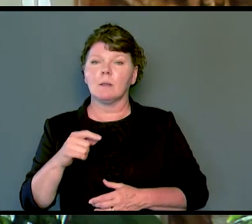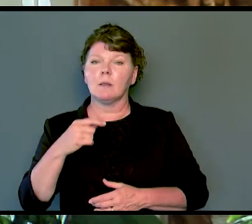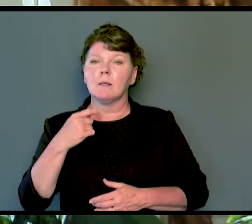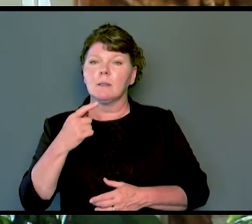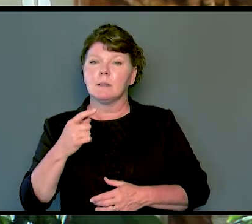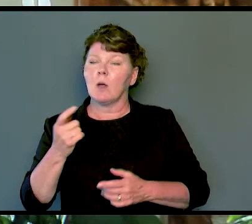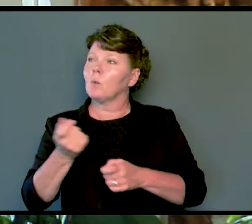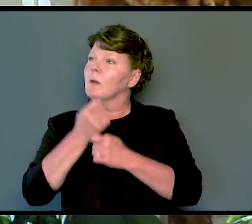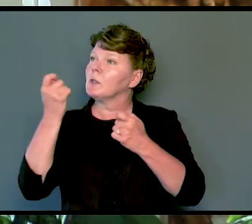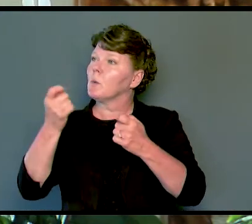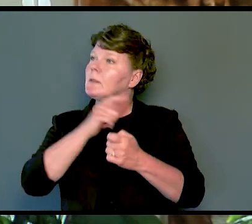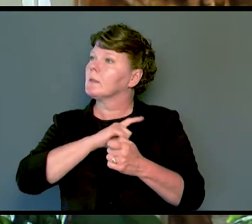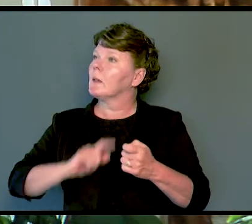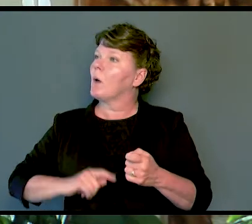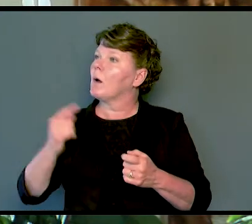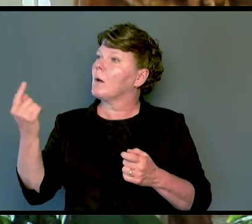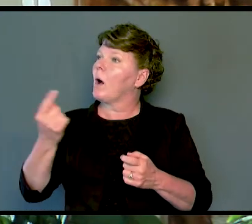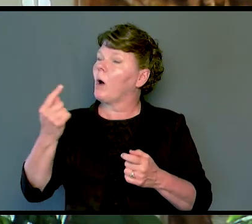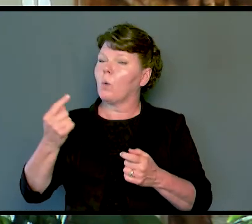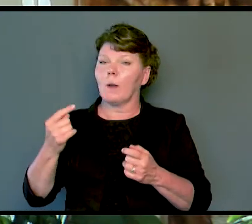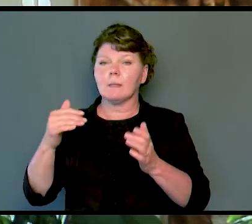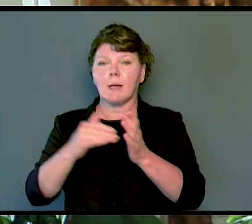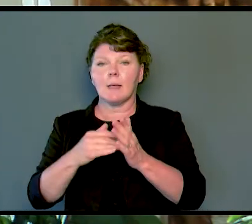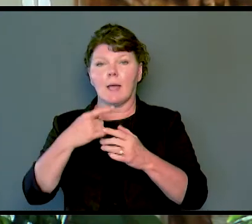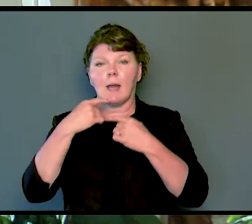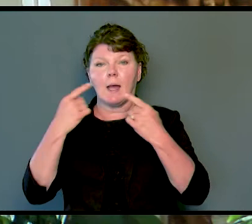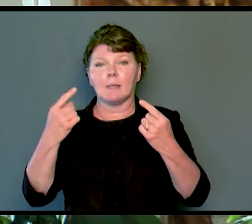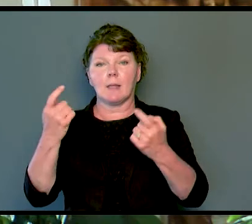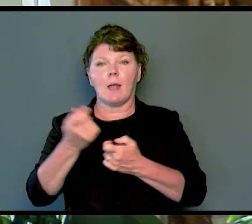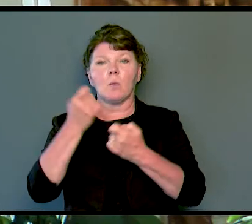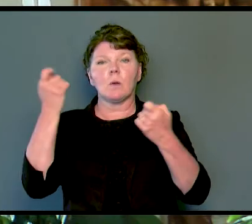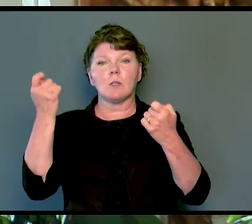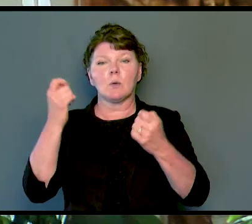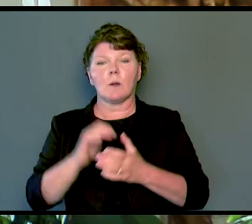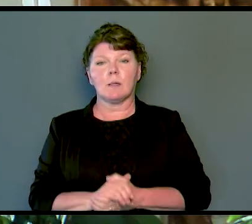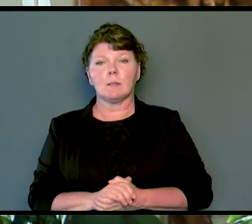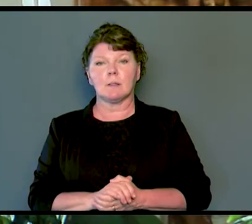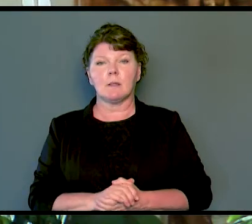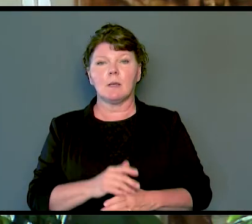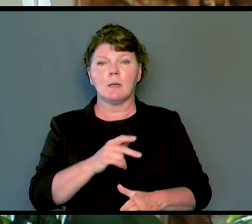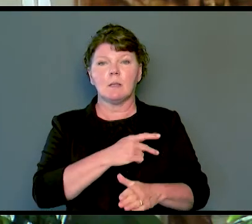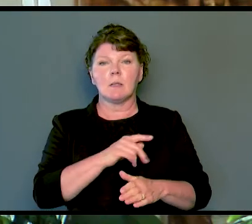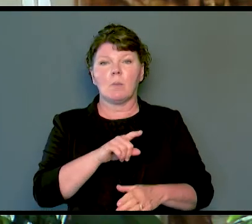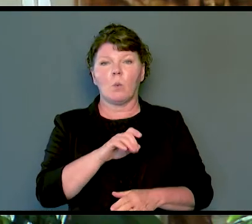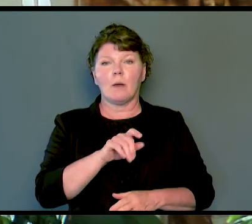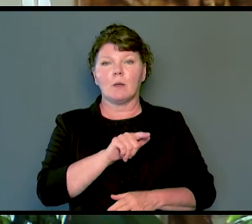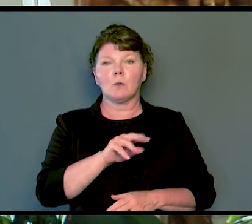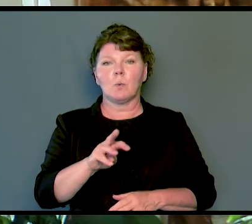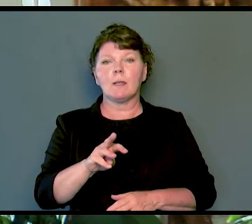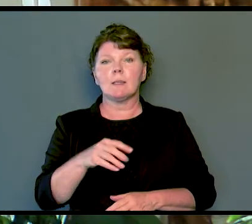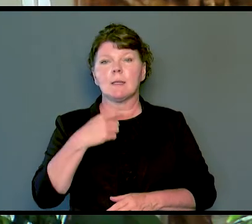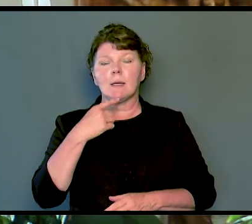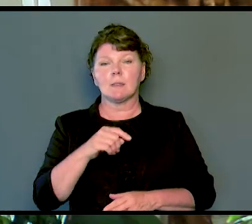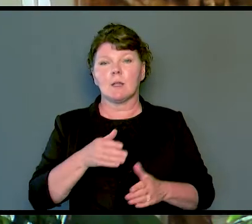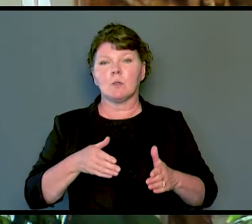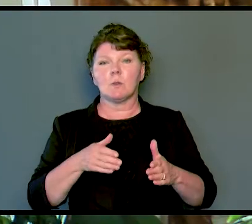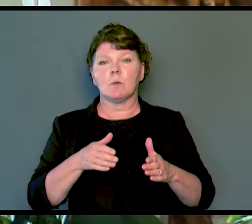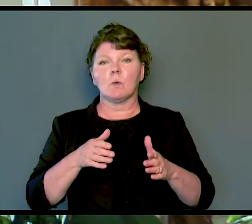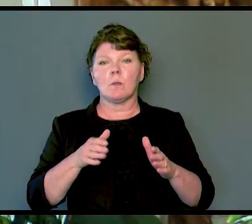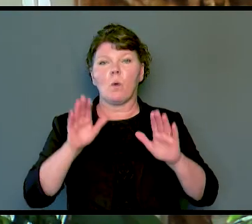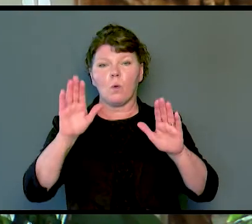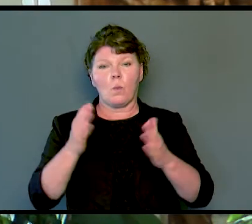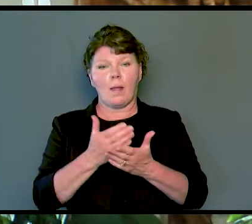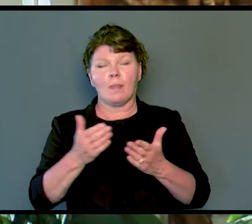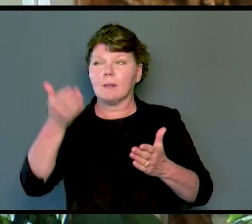wrote, rejoice in the Lord always, and again I say rejoice. The psalmist in Psalm 126 speaks of the